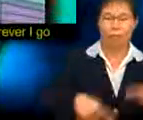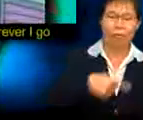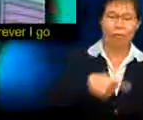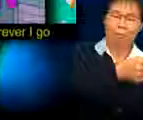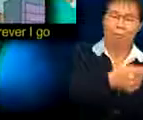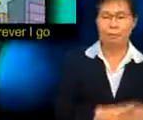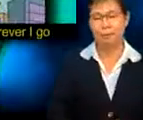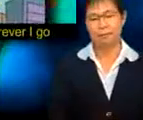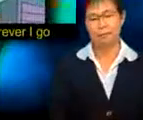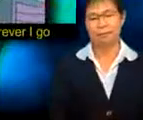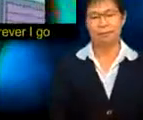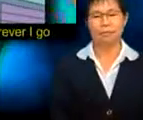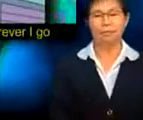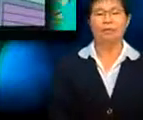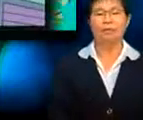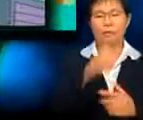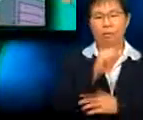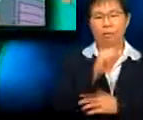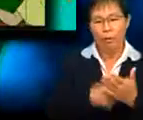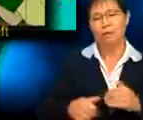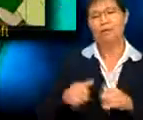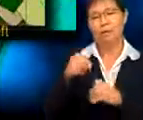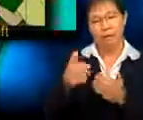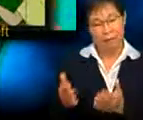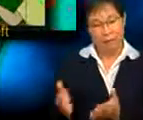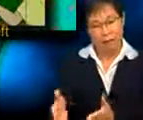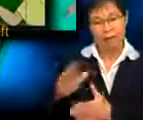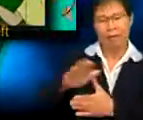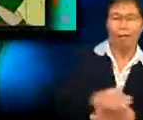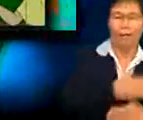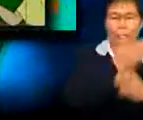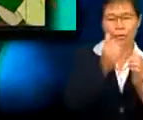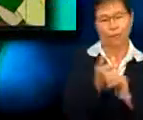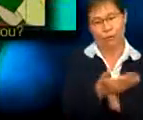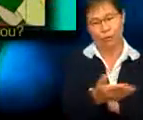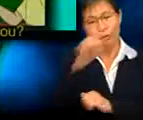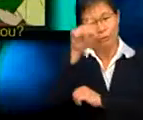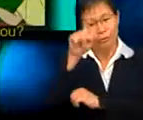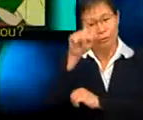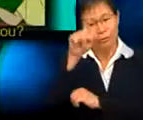wherever I go. So what is left to share?